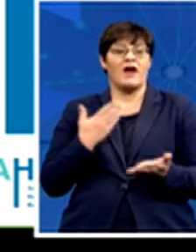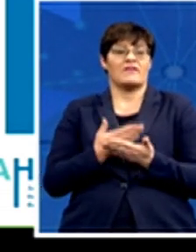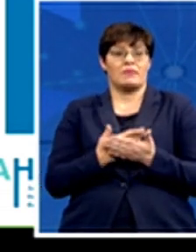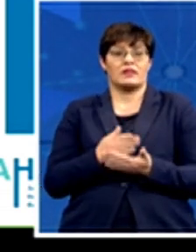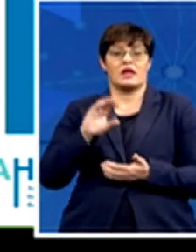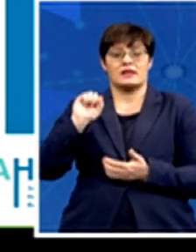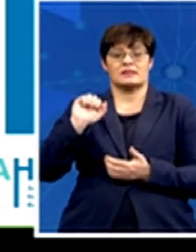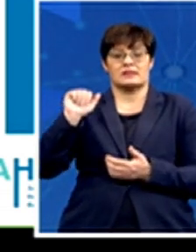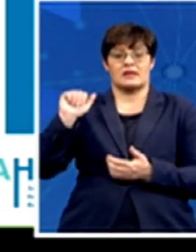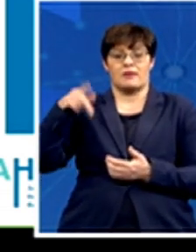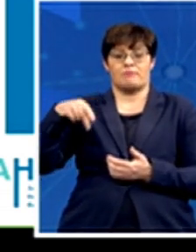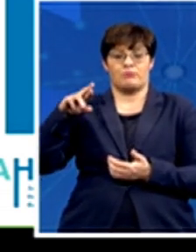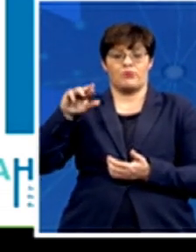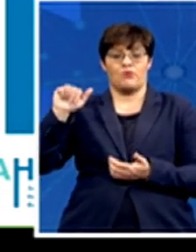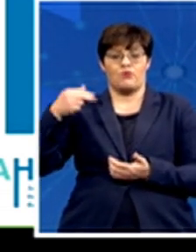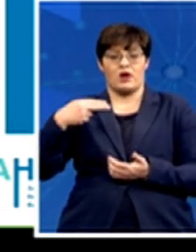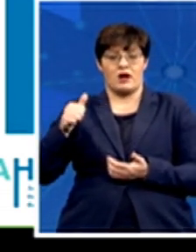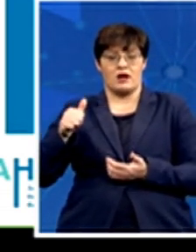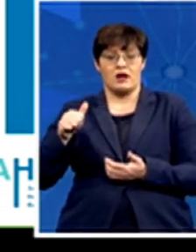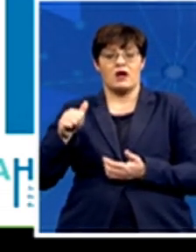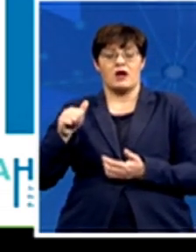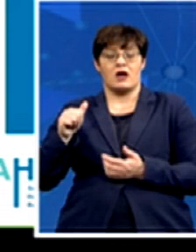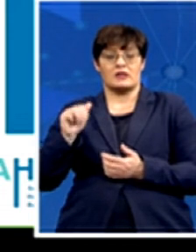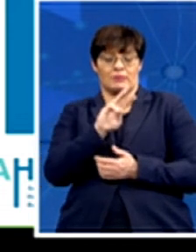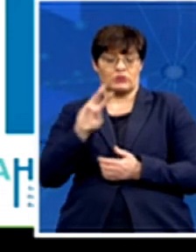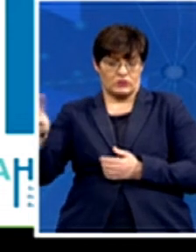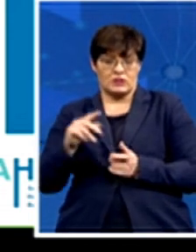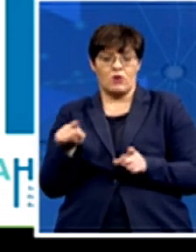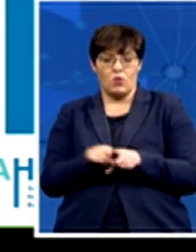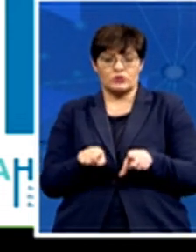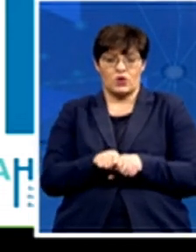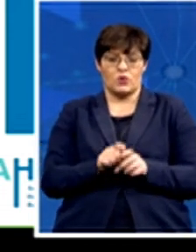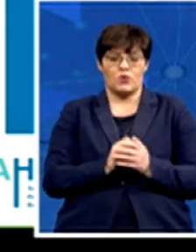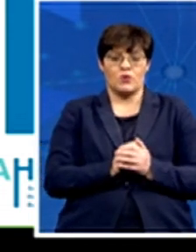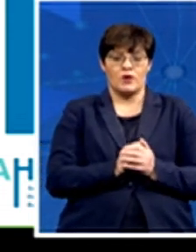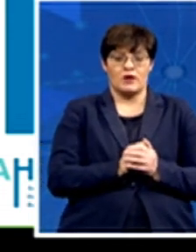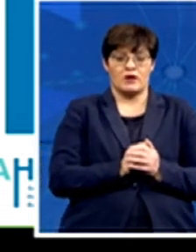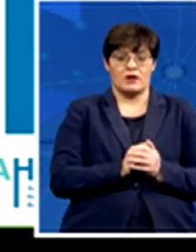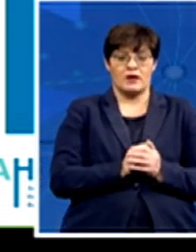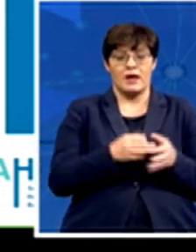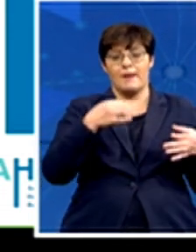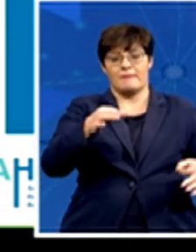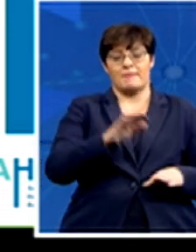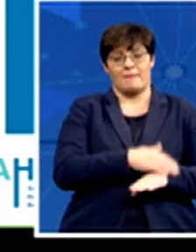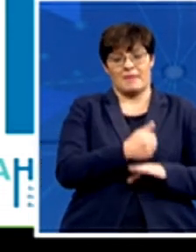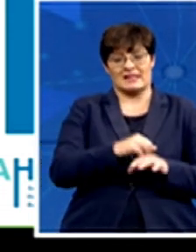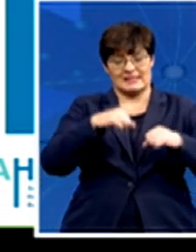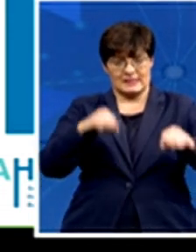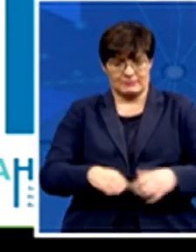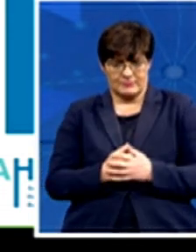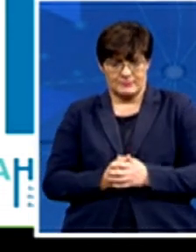And we also have the paper-based system. So the e-reporting is an add-on onto the system that I spoke to,